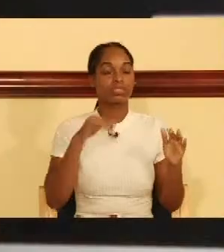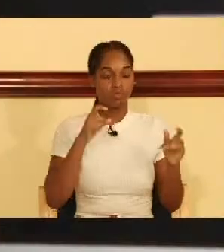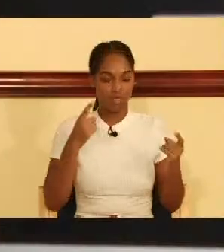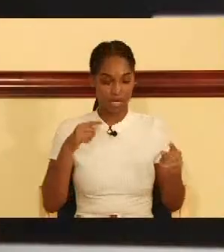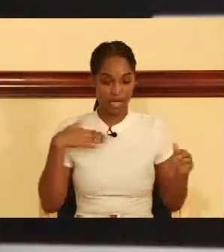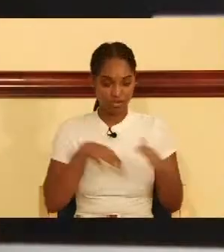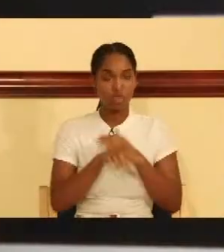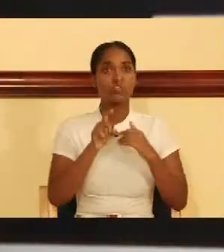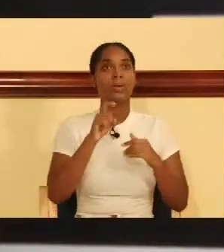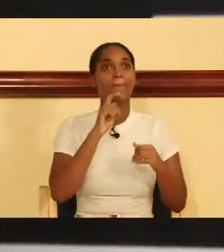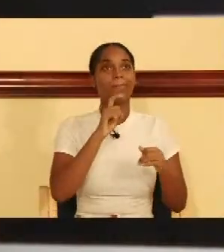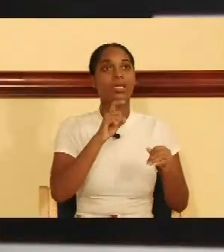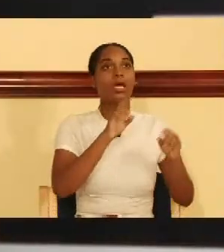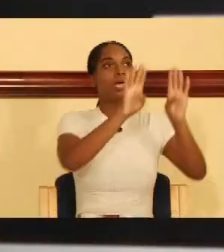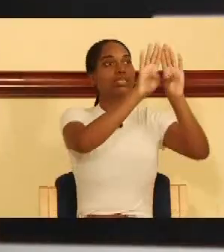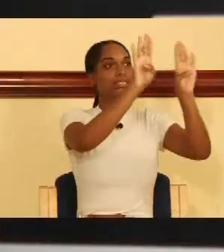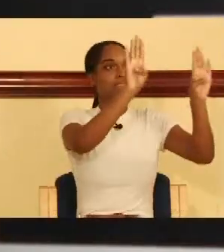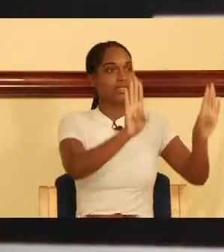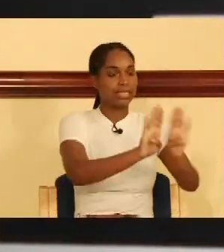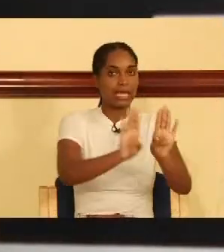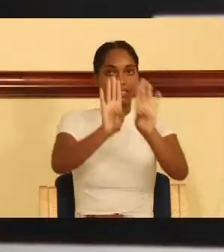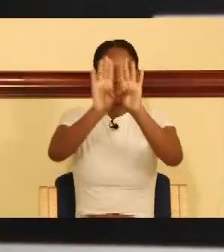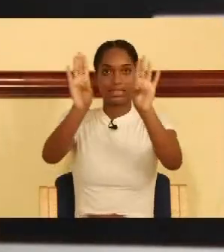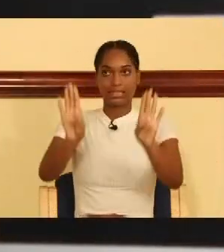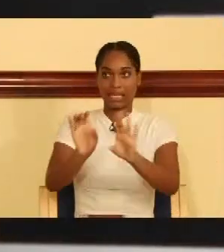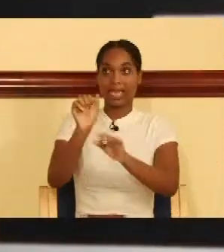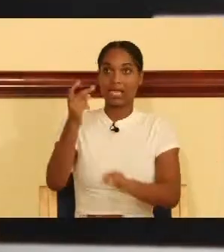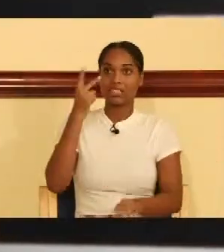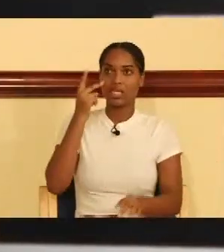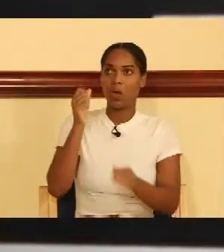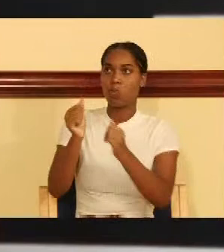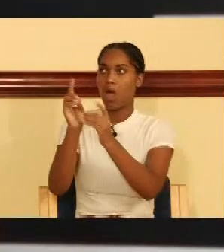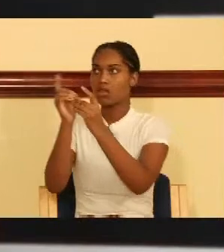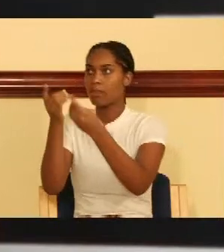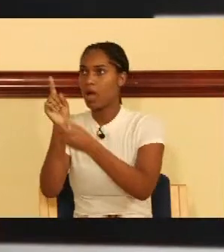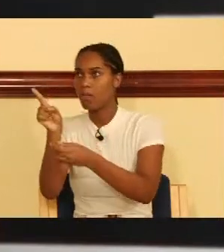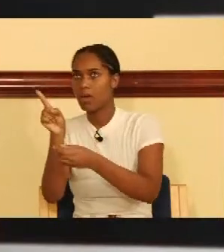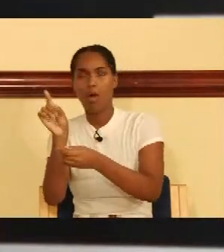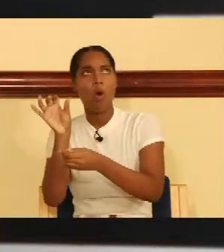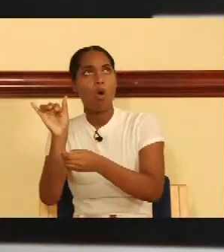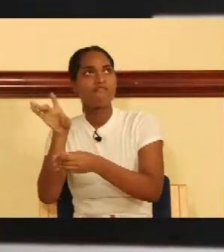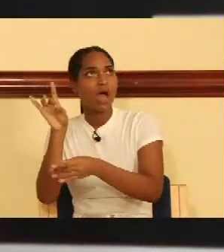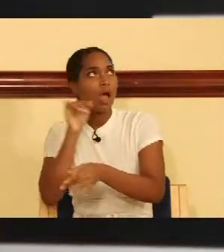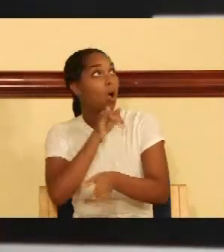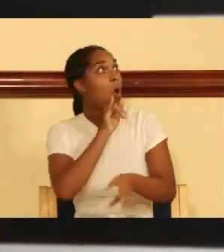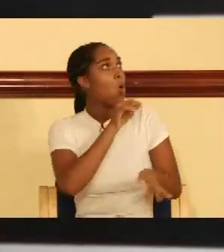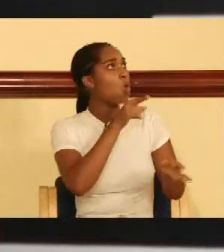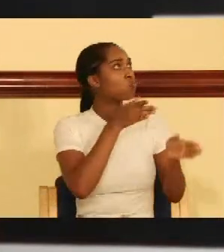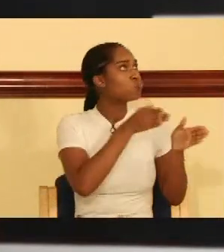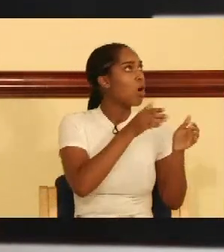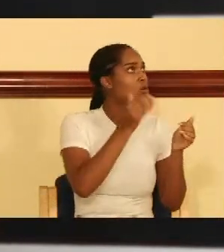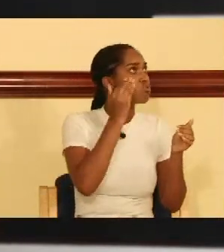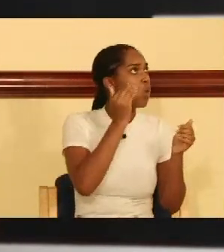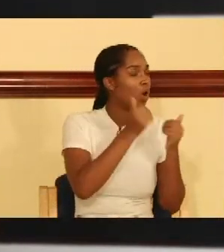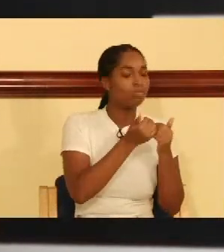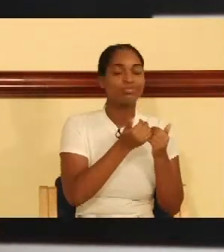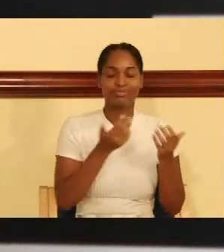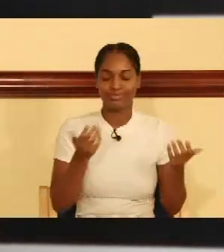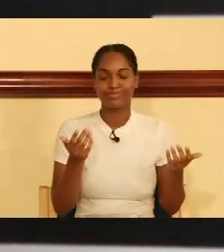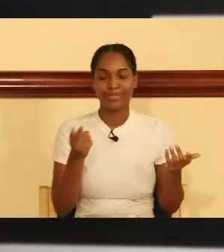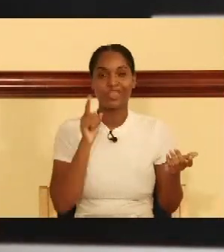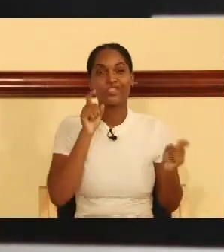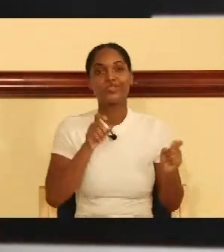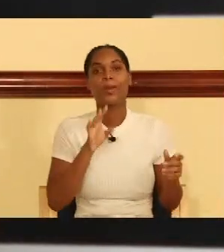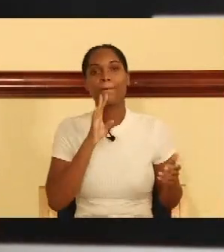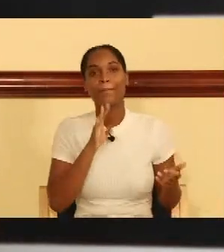be signs that I can see which department is here or there, which direction to go. There